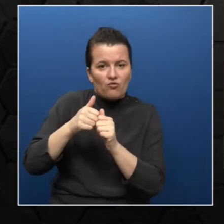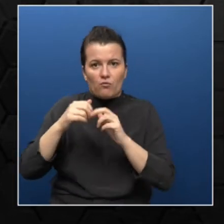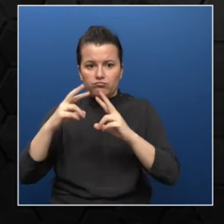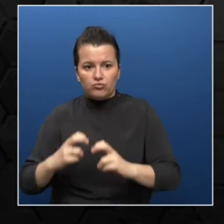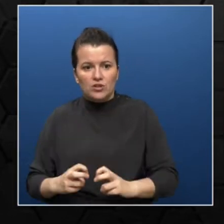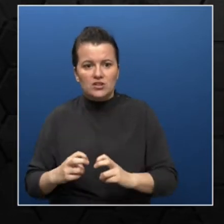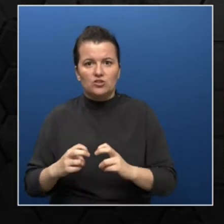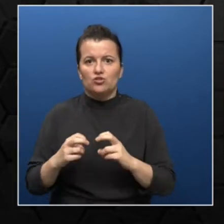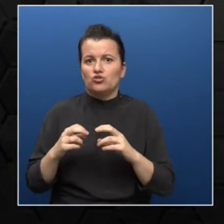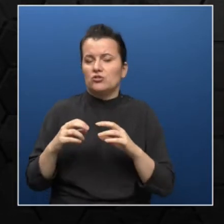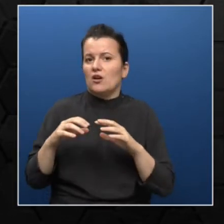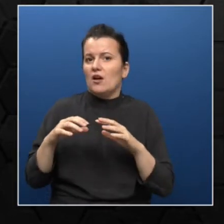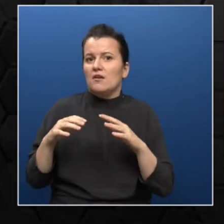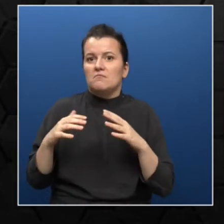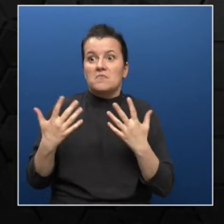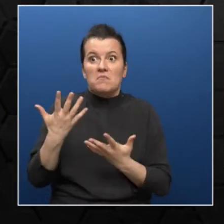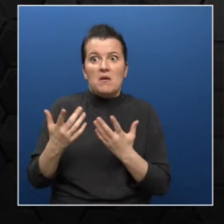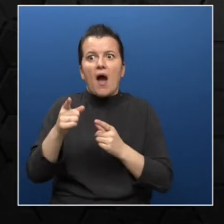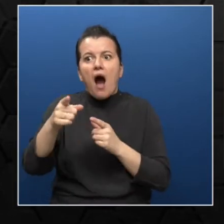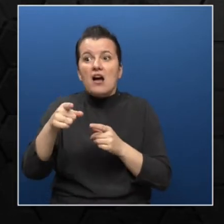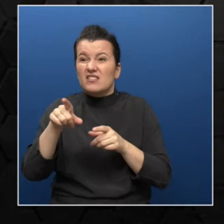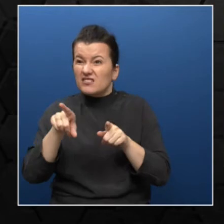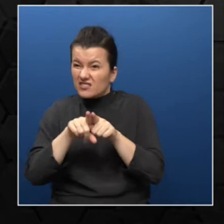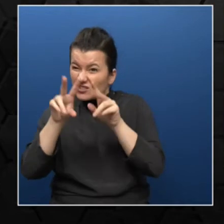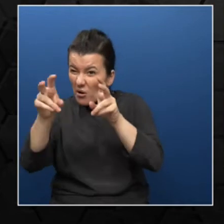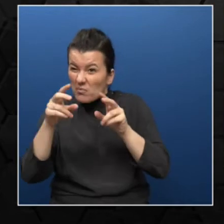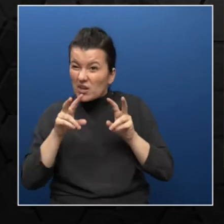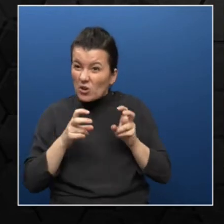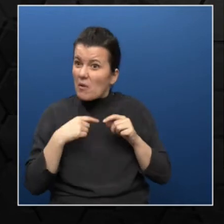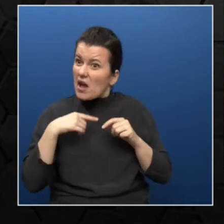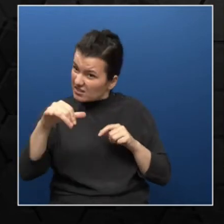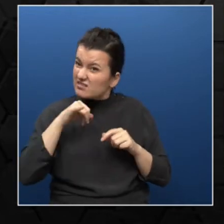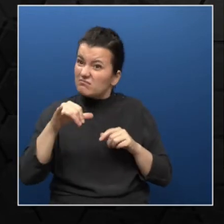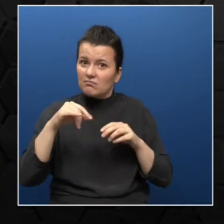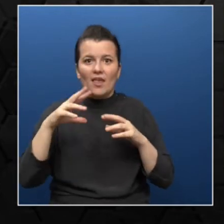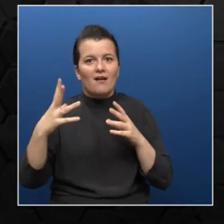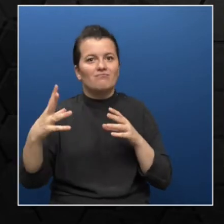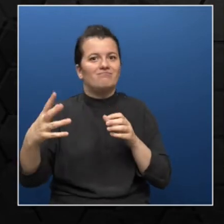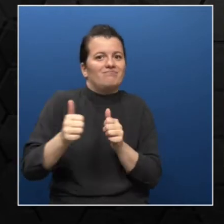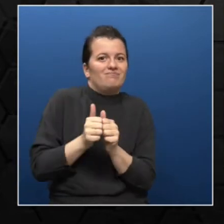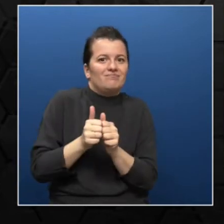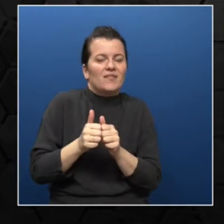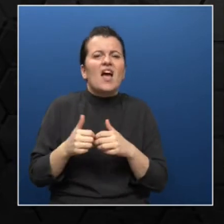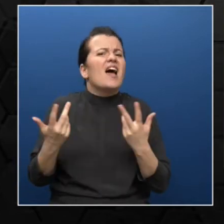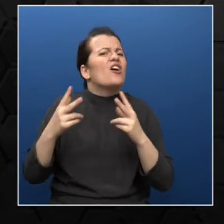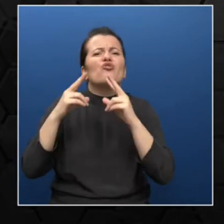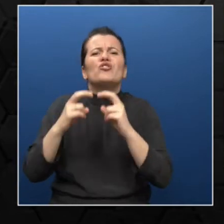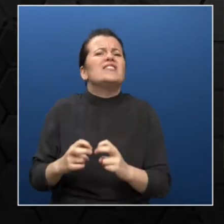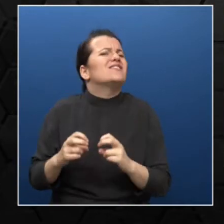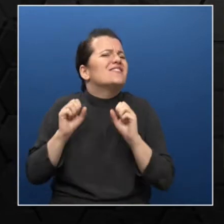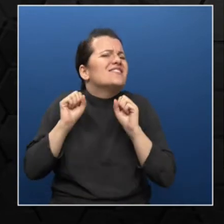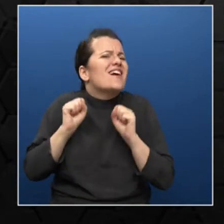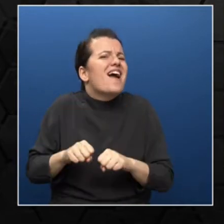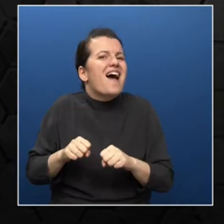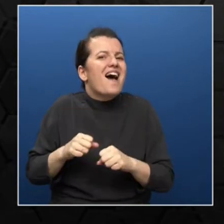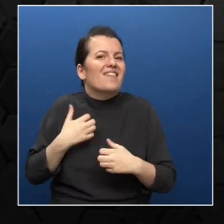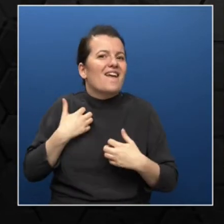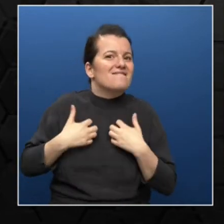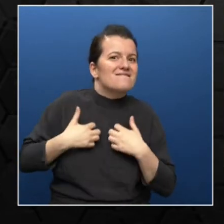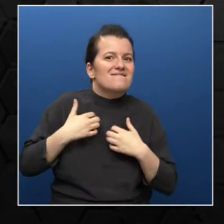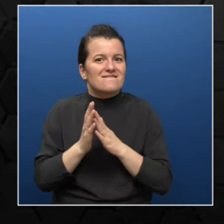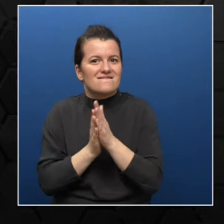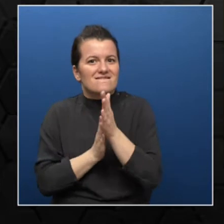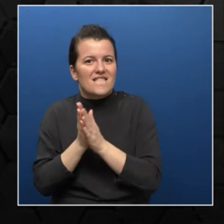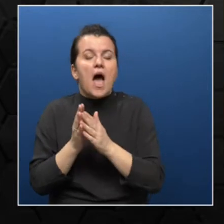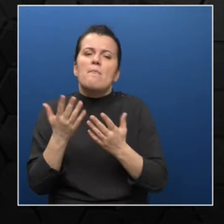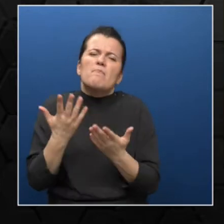interested in, right? And the most important thing is you need to stay proactive because research can be daunting in the beginning phases, right?